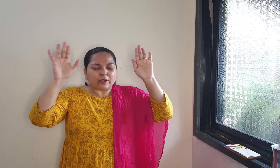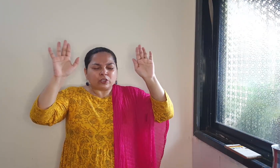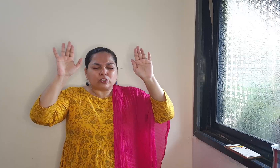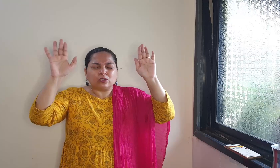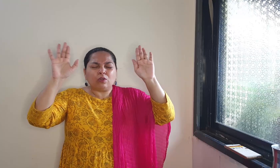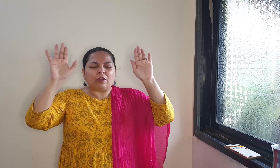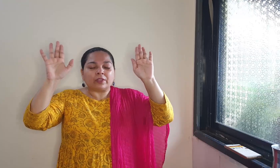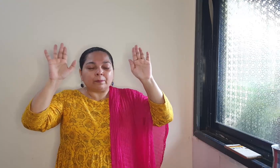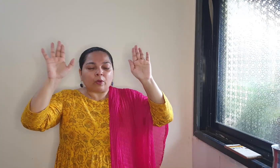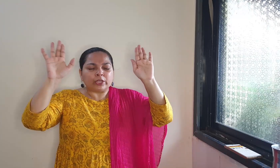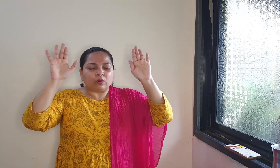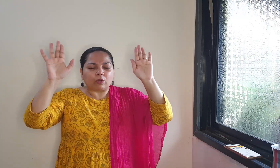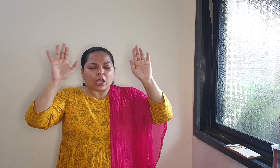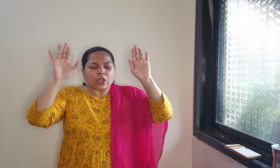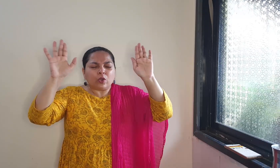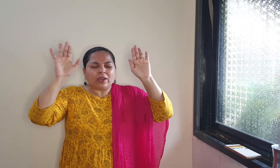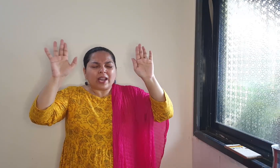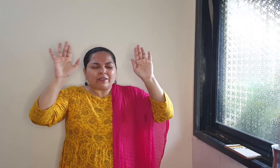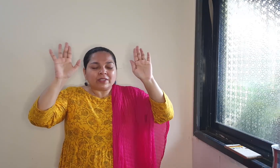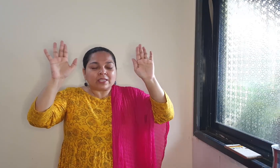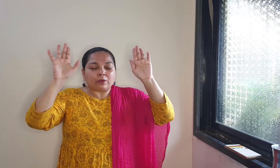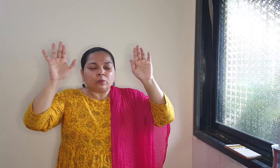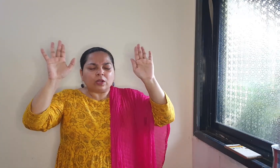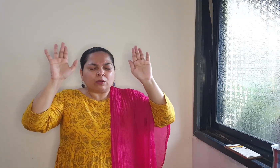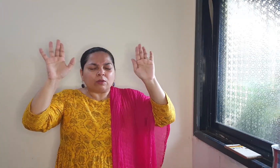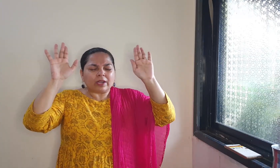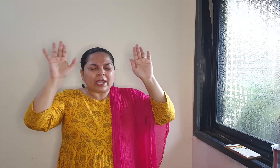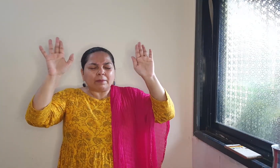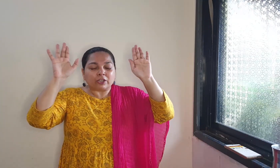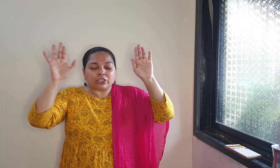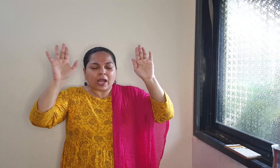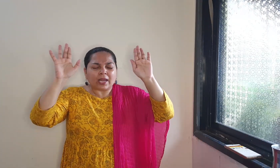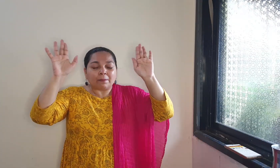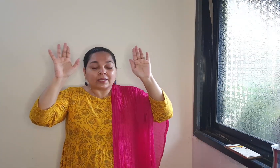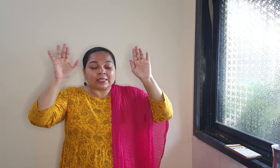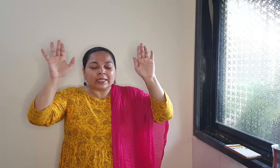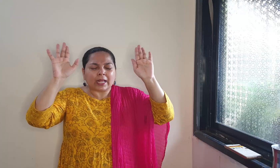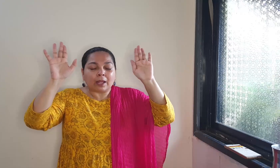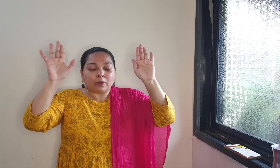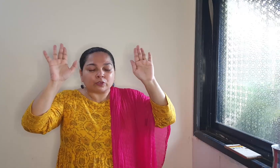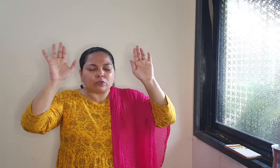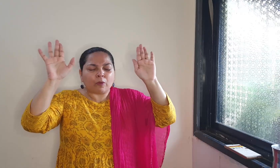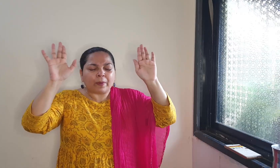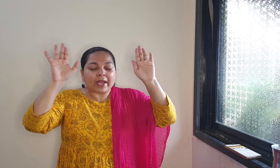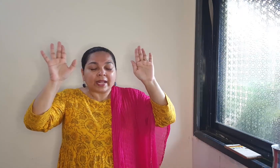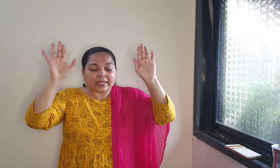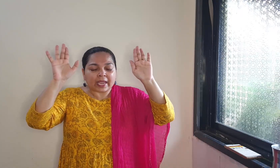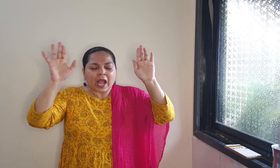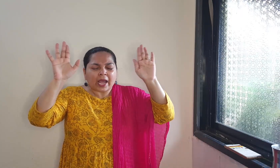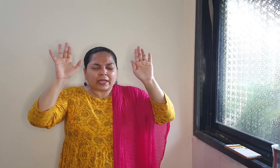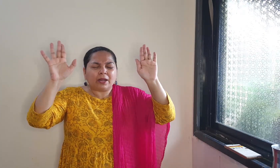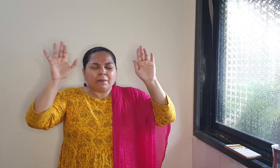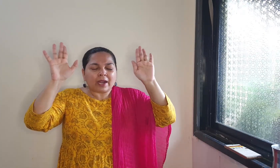of their head to the sole of their body, oh Lord. Your life is at work, oh Lord. Leba shala basita labosko